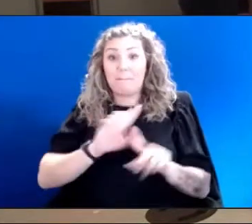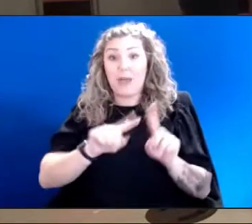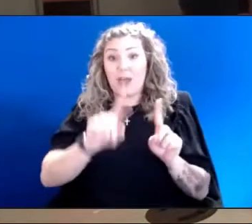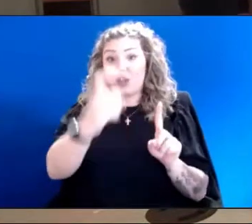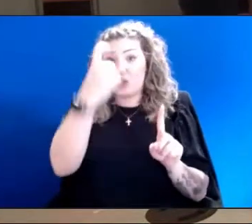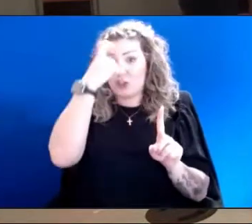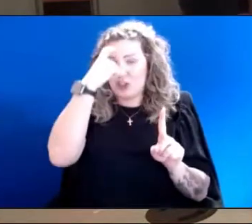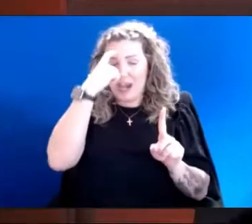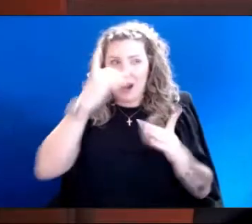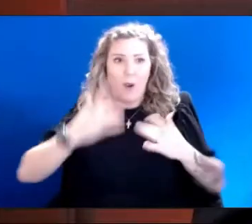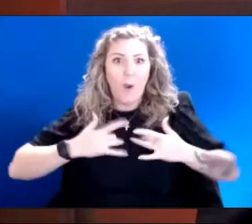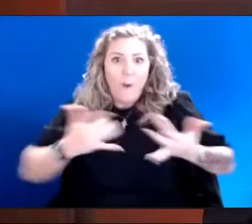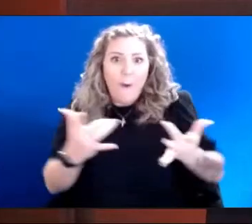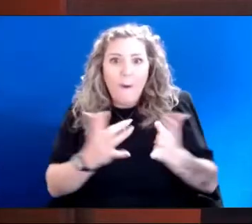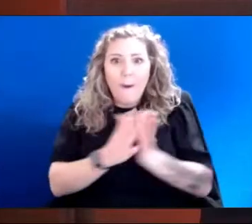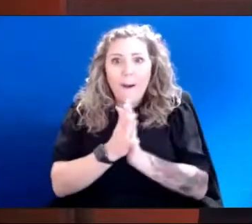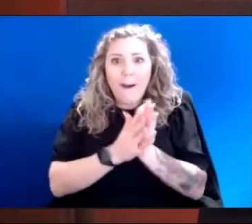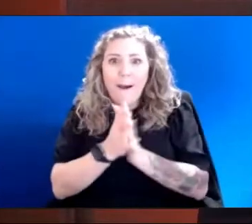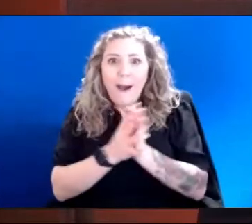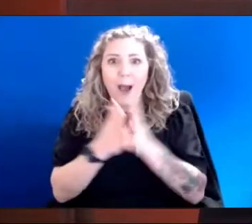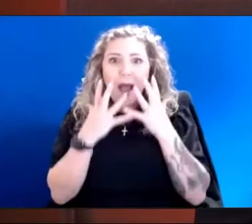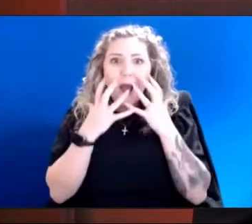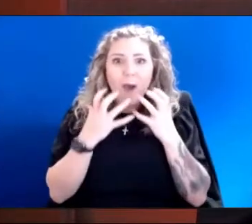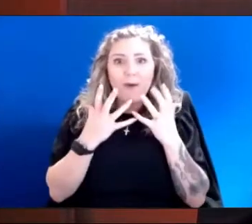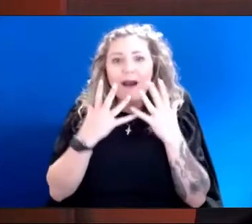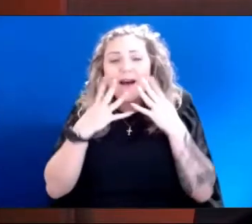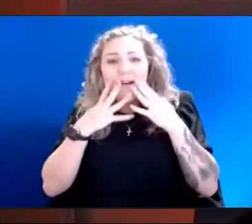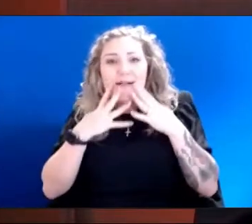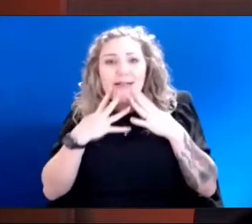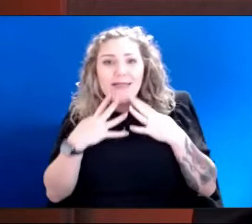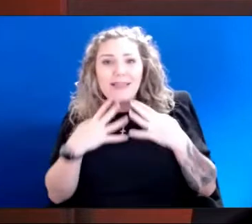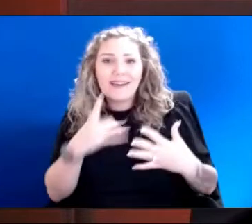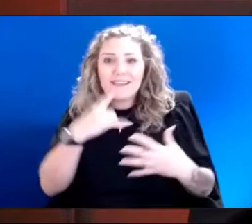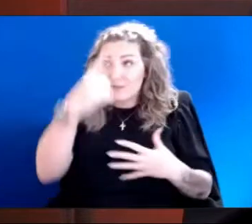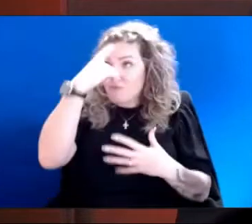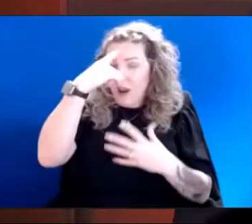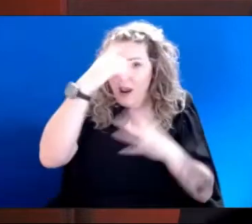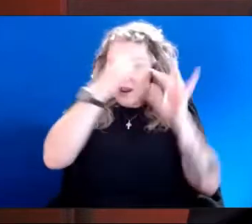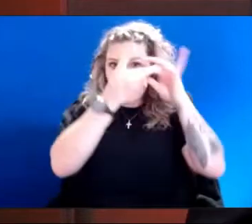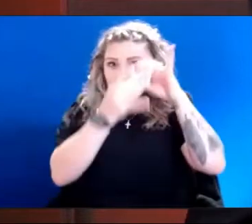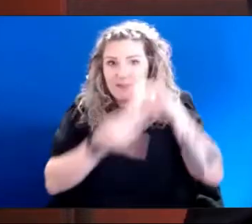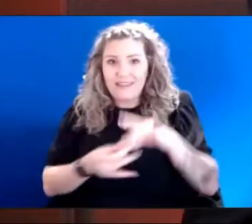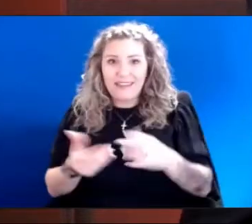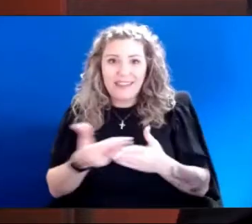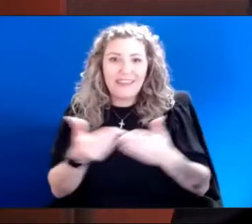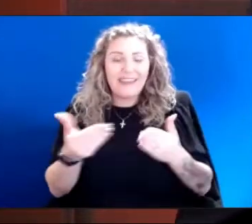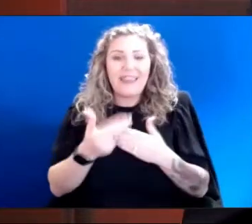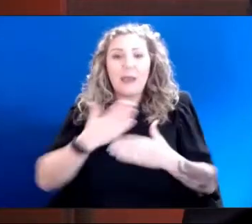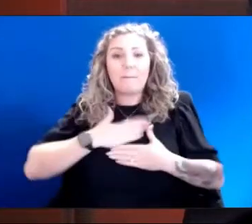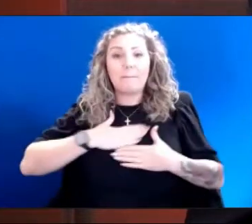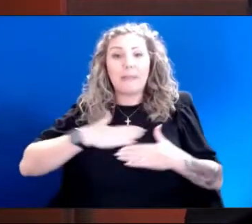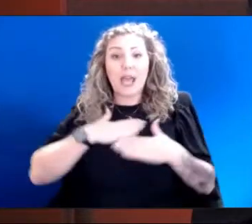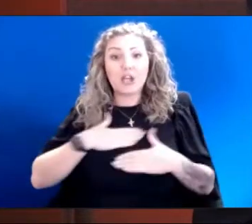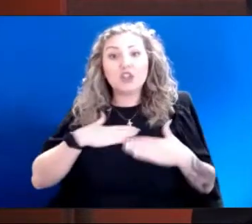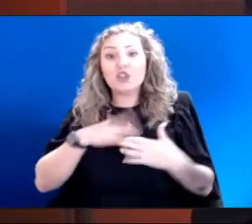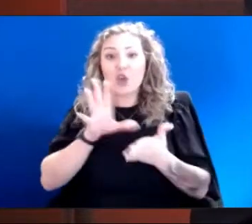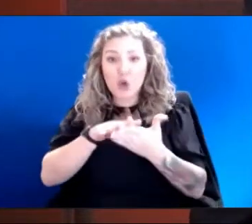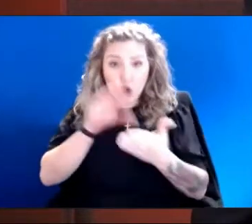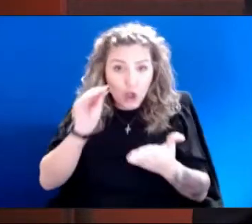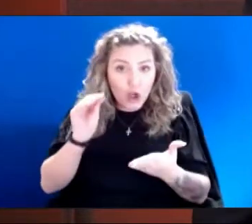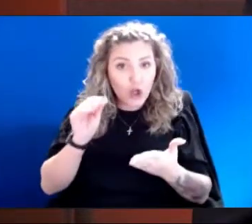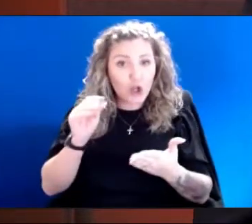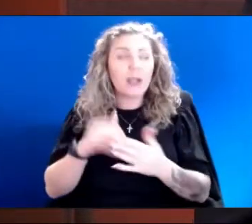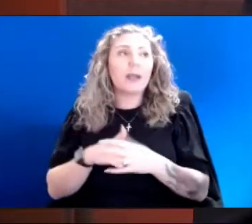it. Yeah. And it triggers that center of the brain that's actually tied to things like pleasure and learning